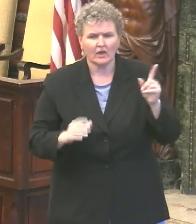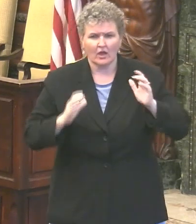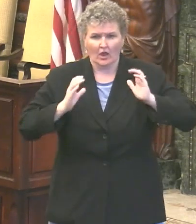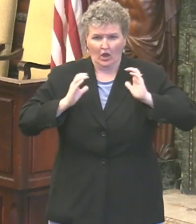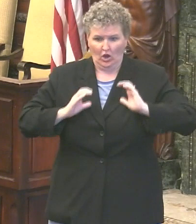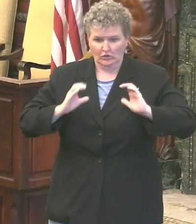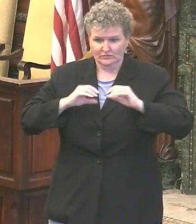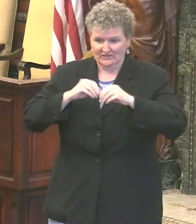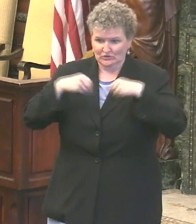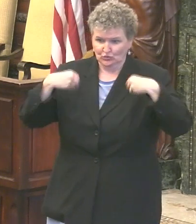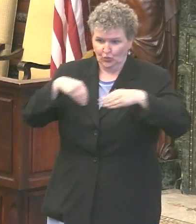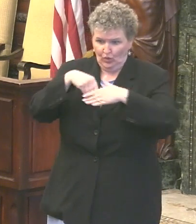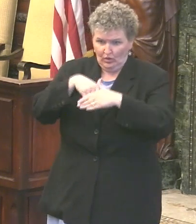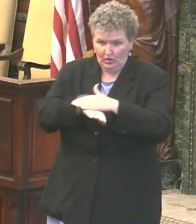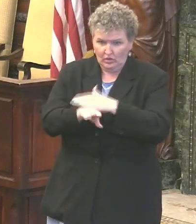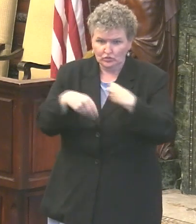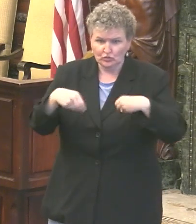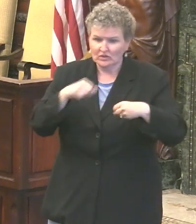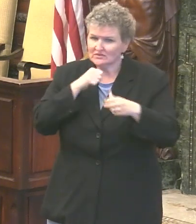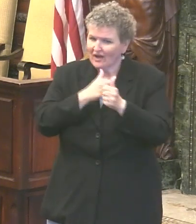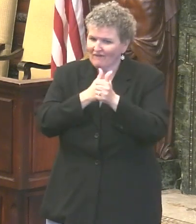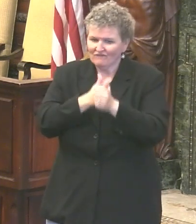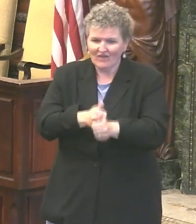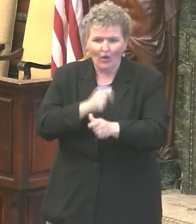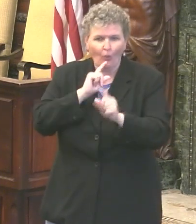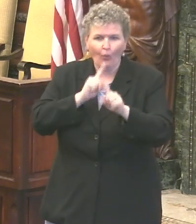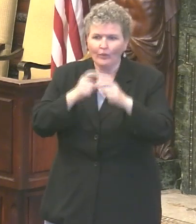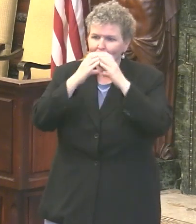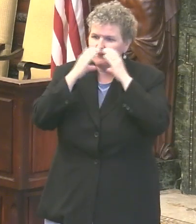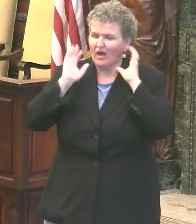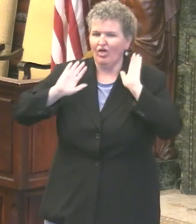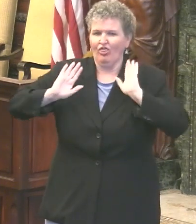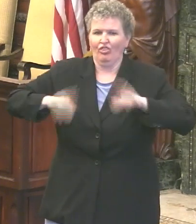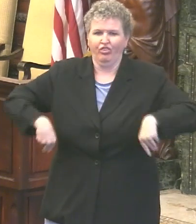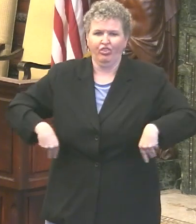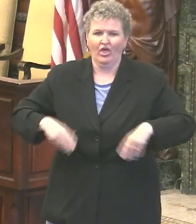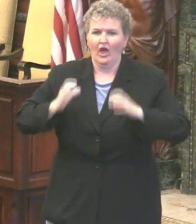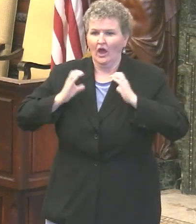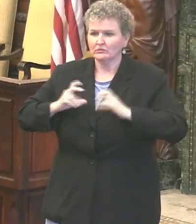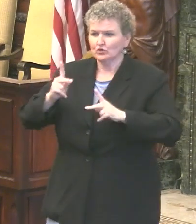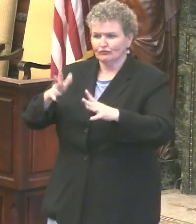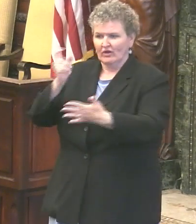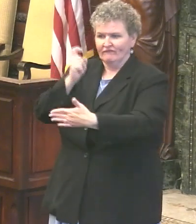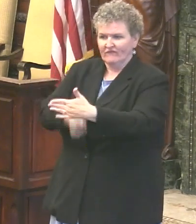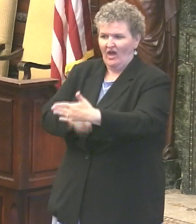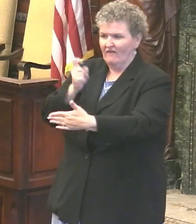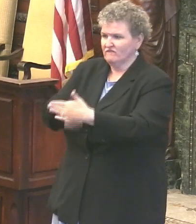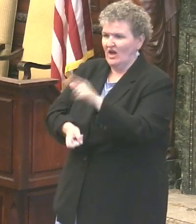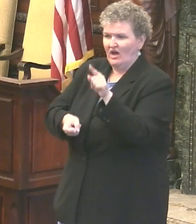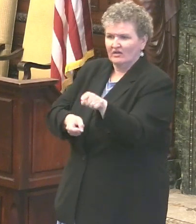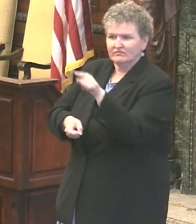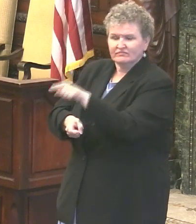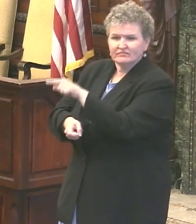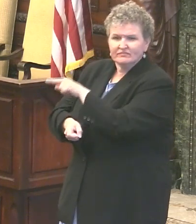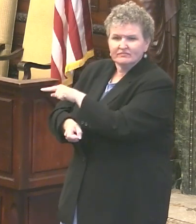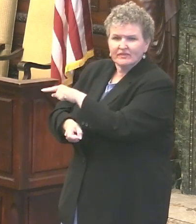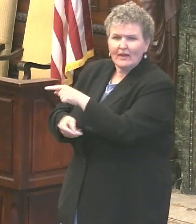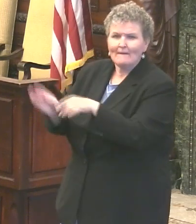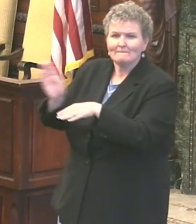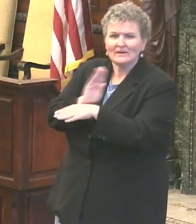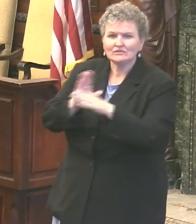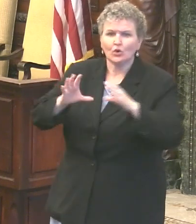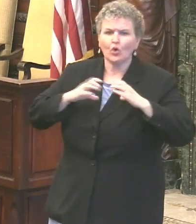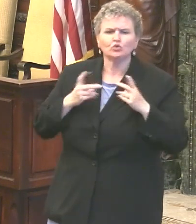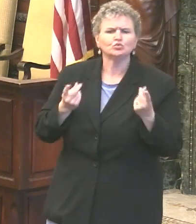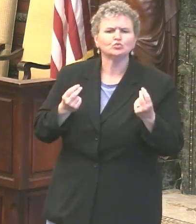not complying with orders to wear the masks, and the business owners are getting fined for it. What can they do in this regard? I